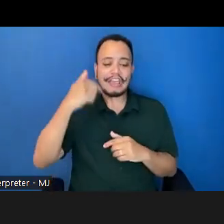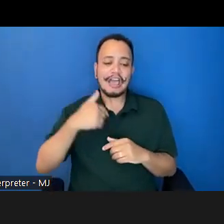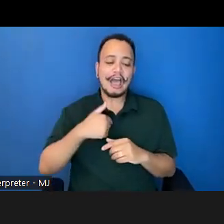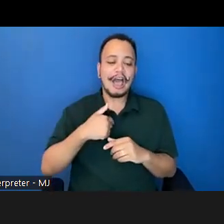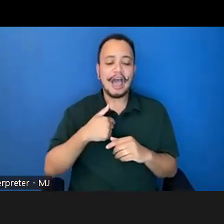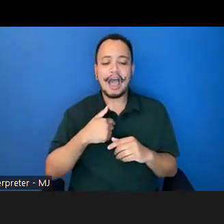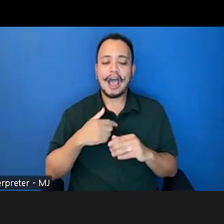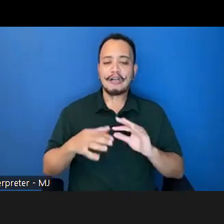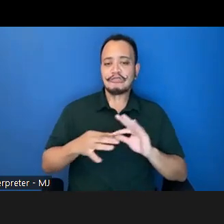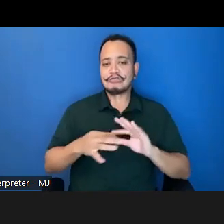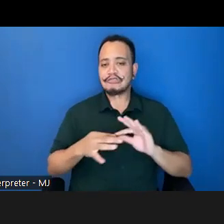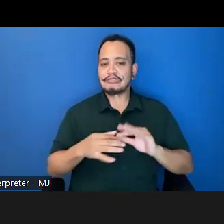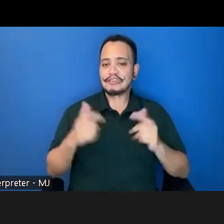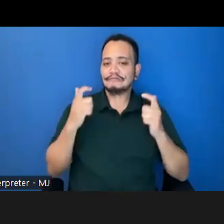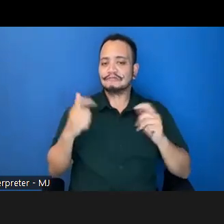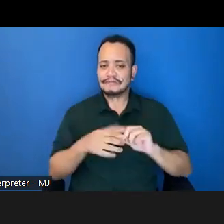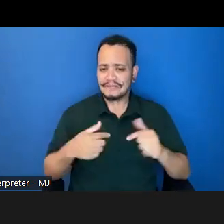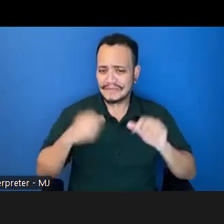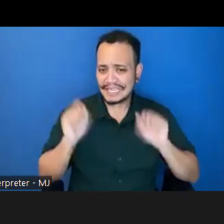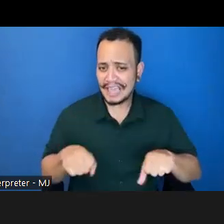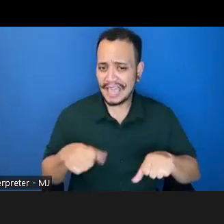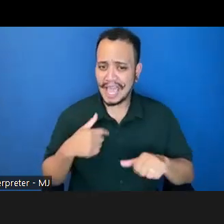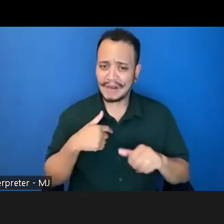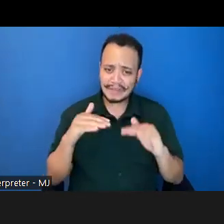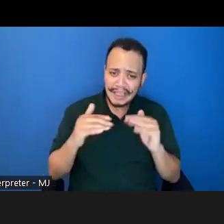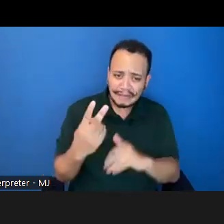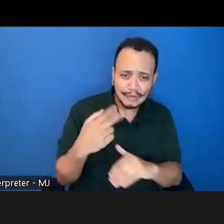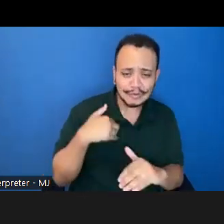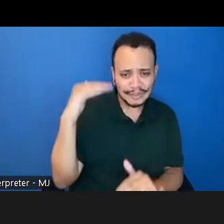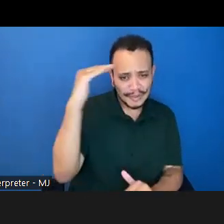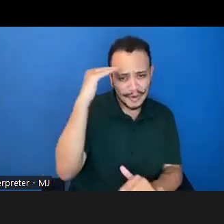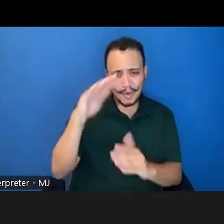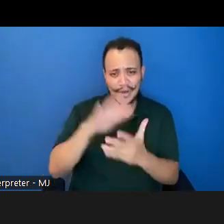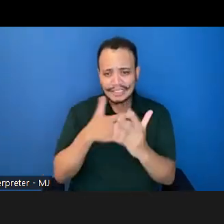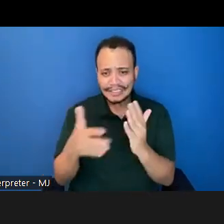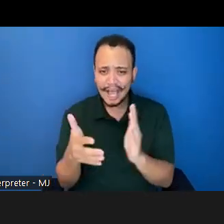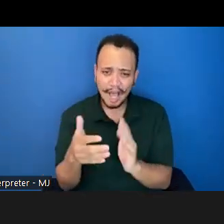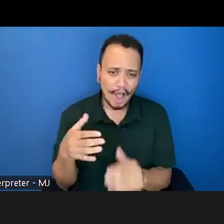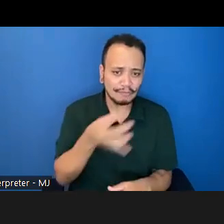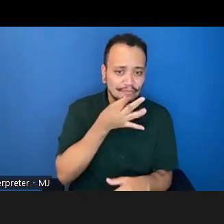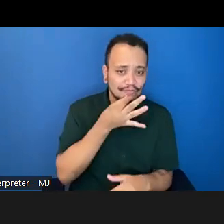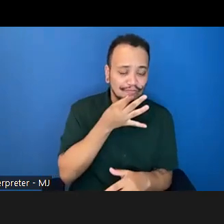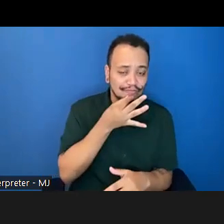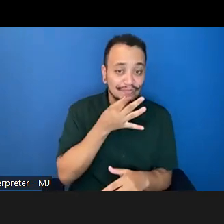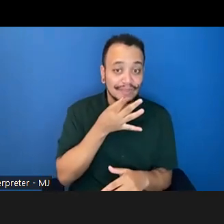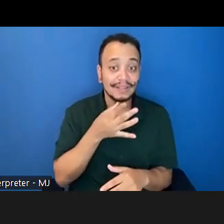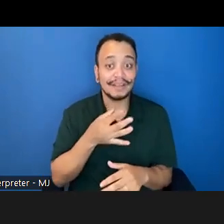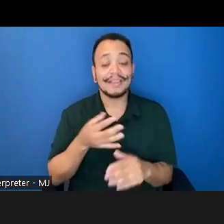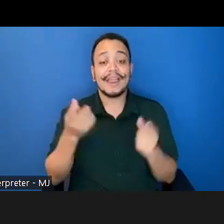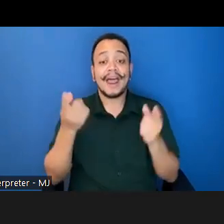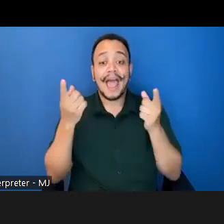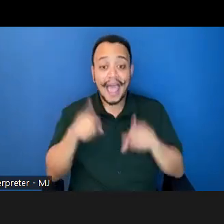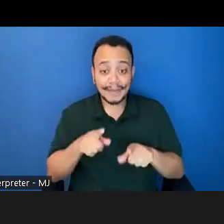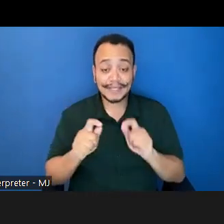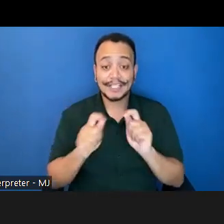"Oh, I'm your guy. I can do that. I can do it." By gosh, after that interview ended and I went